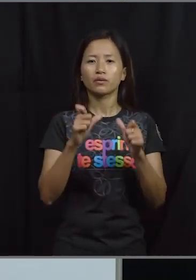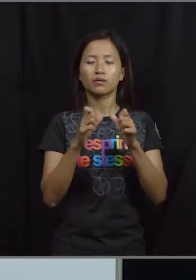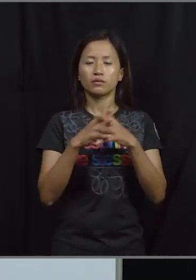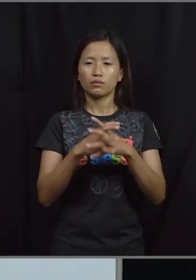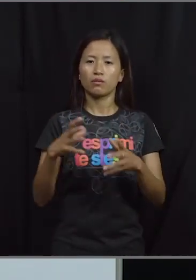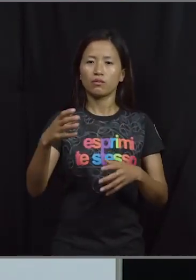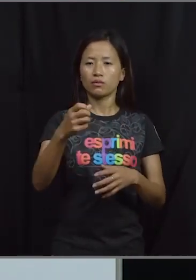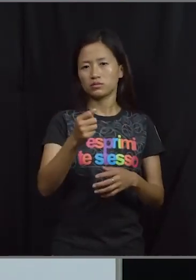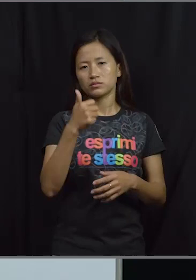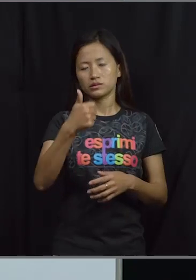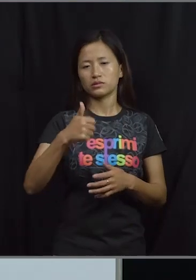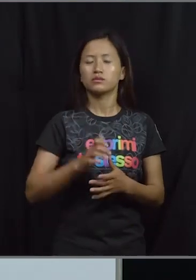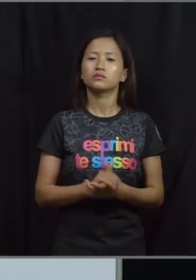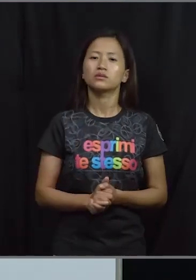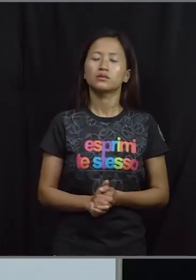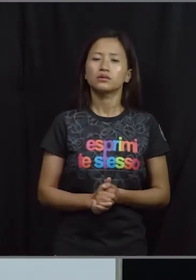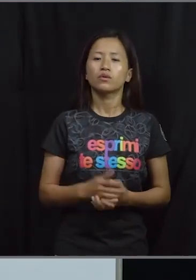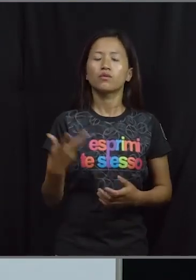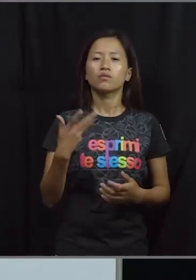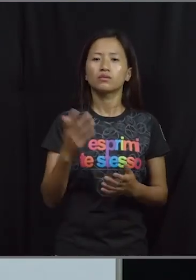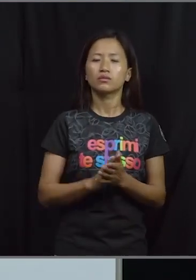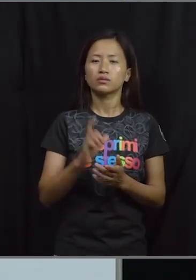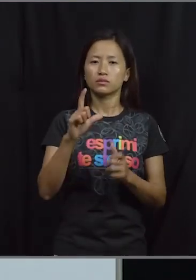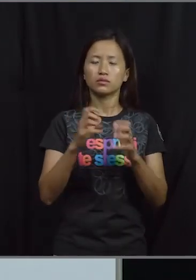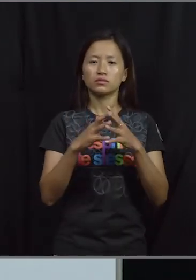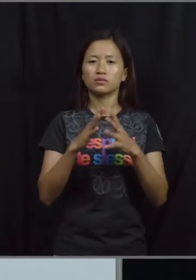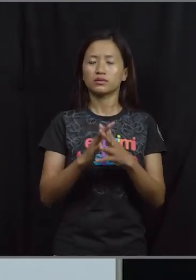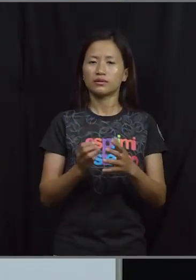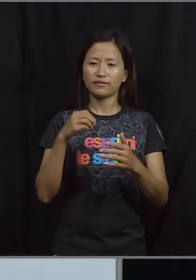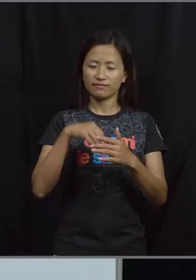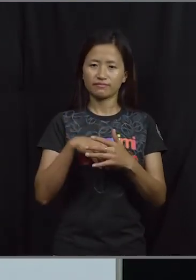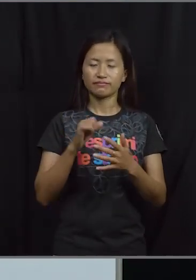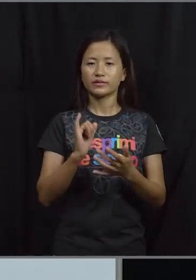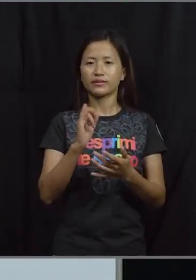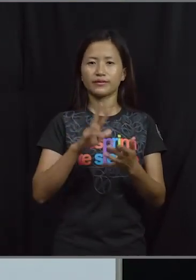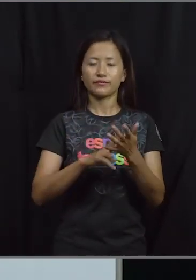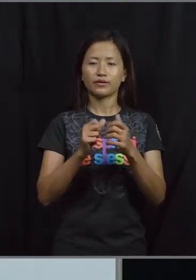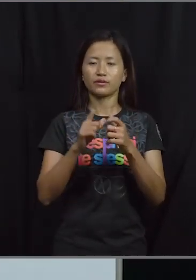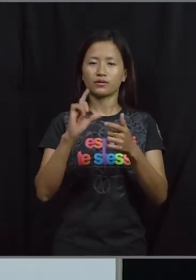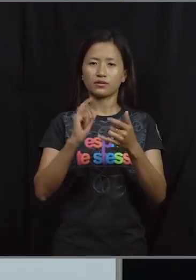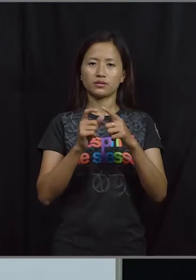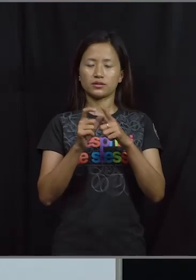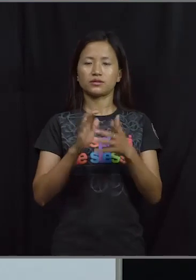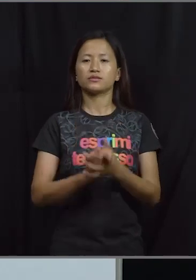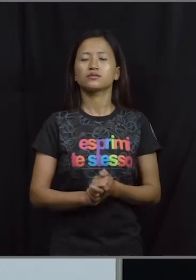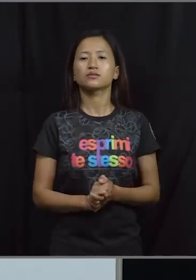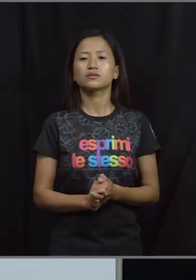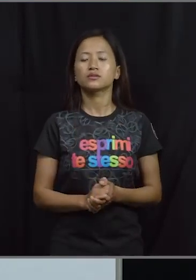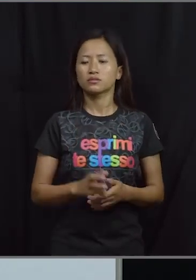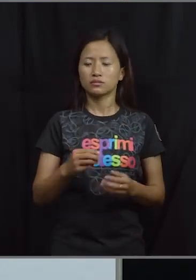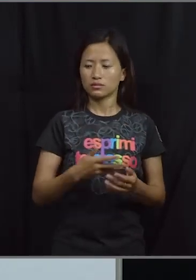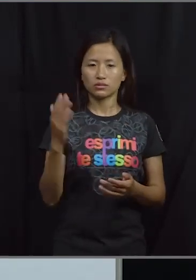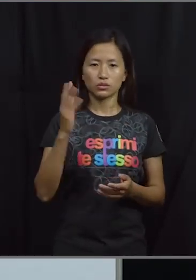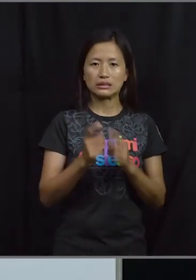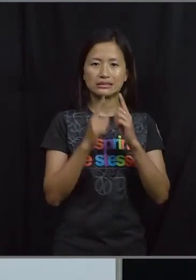not hold good. There are exceptions where law of demand is invalid. So I want to discuss some of those